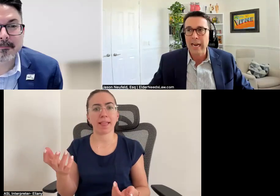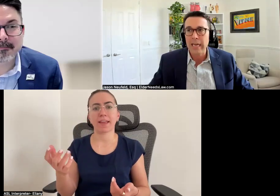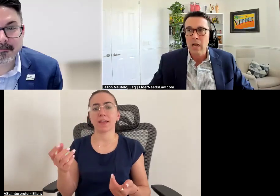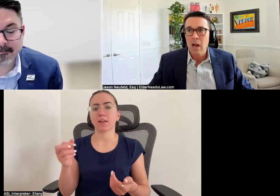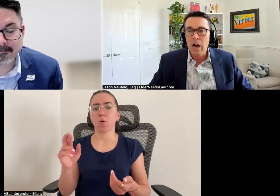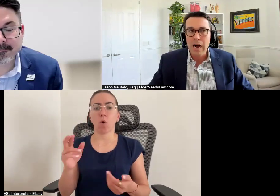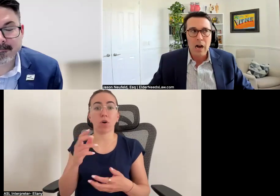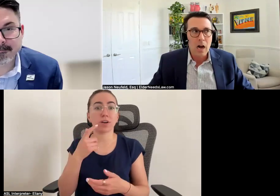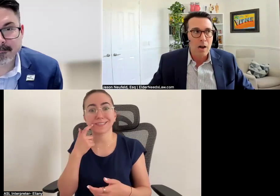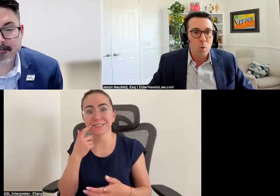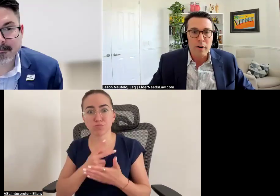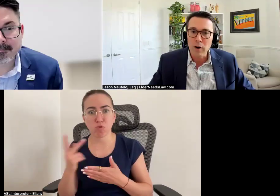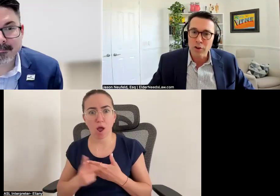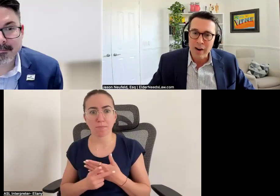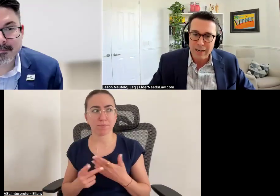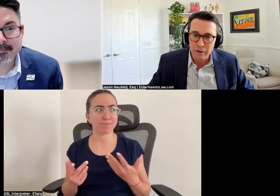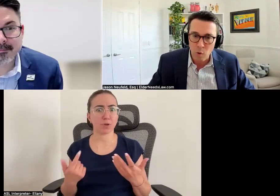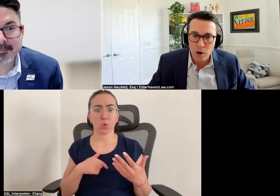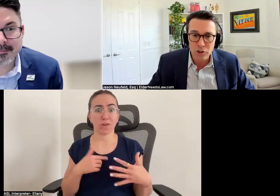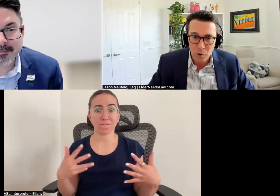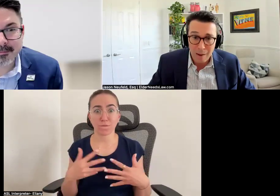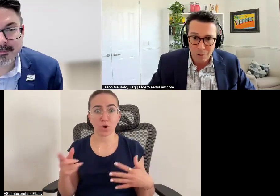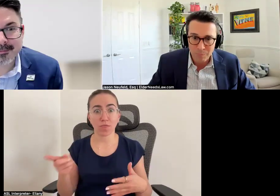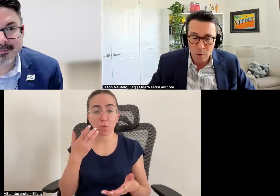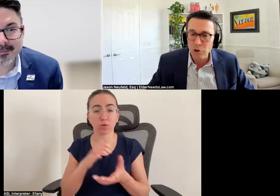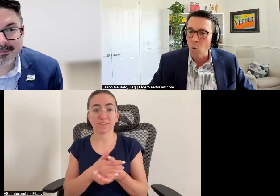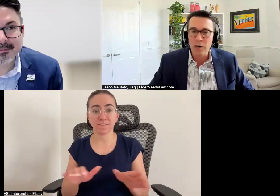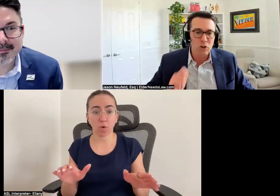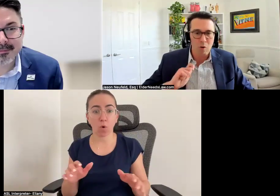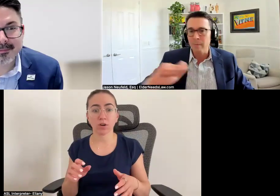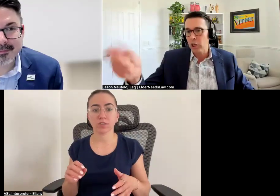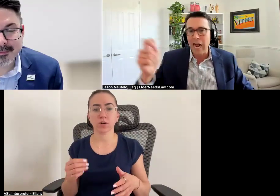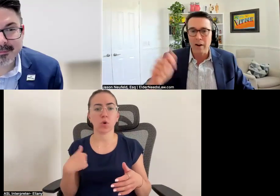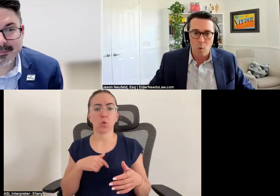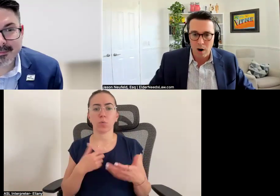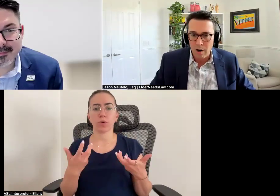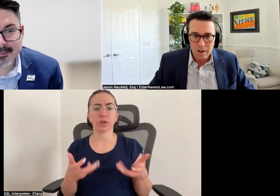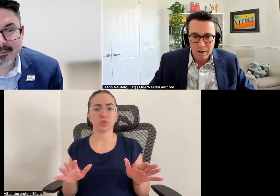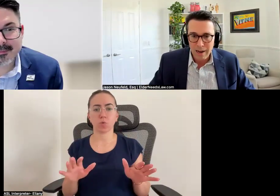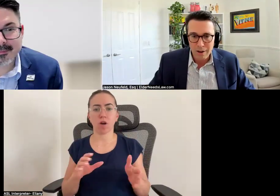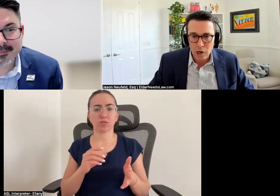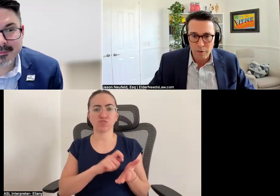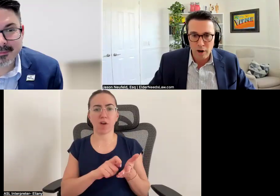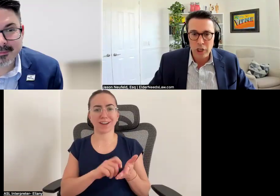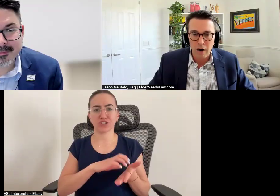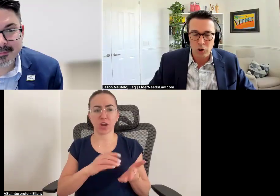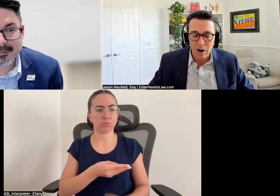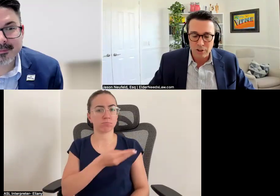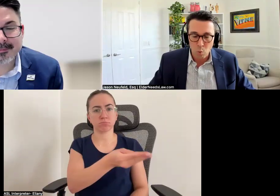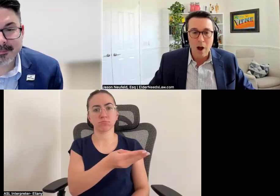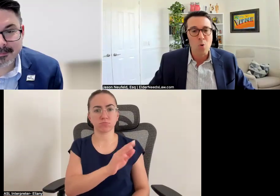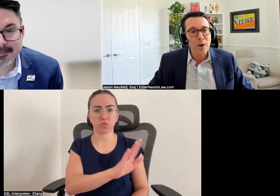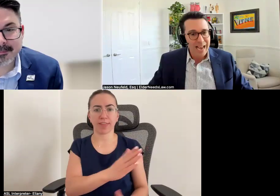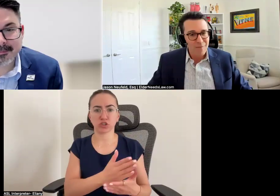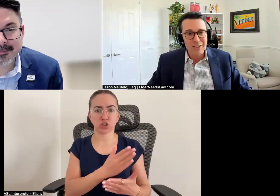or we're afraid they're going to get divorced problem, and we don't want to just write them a check for their share of the